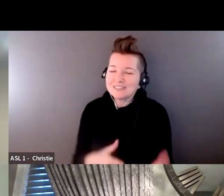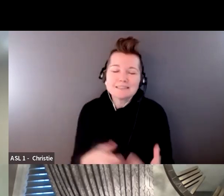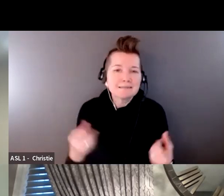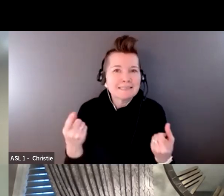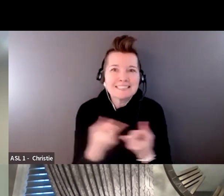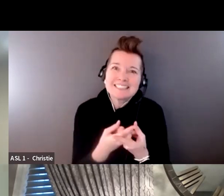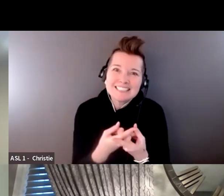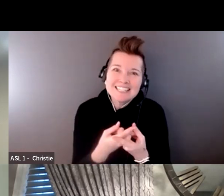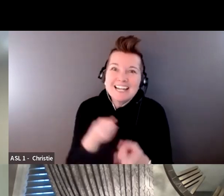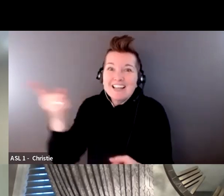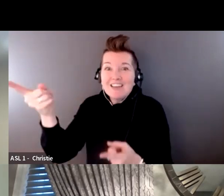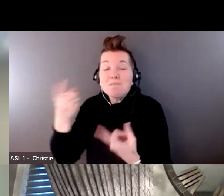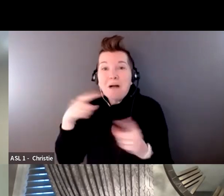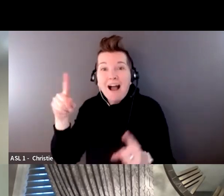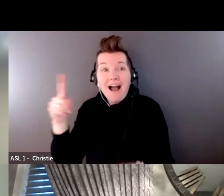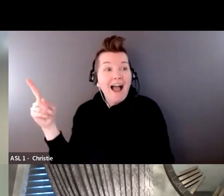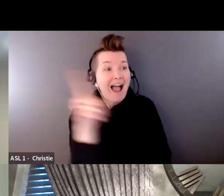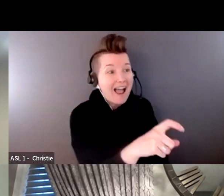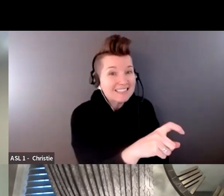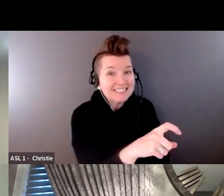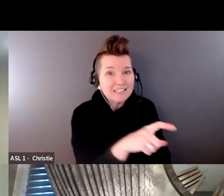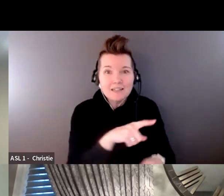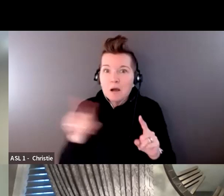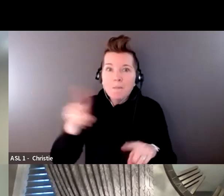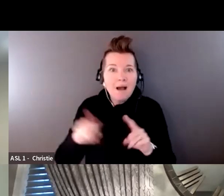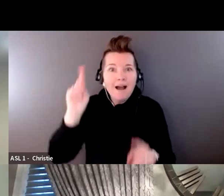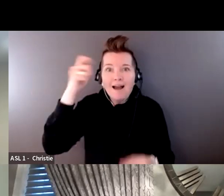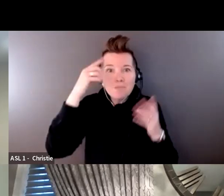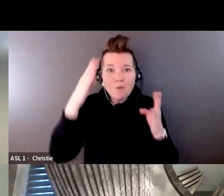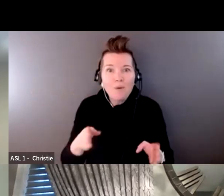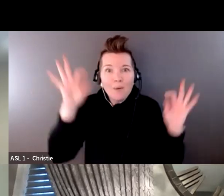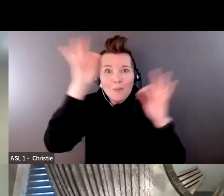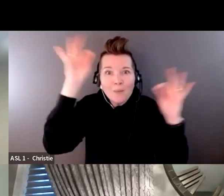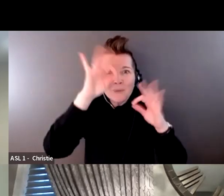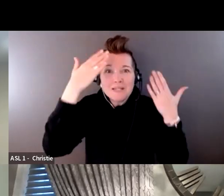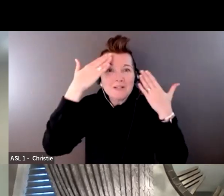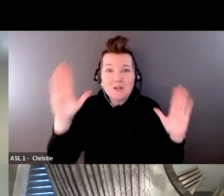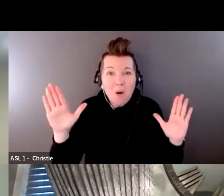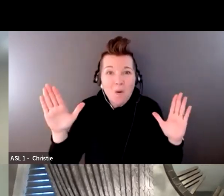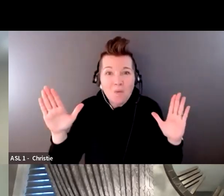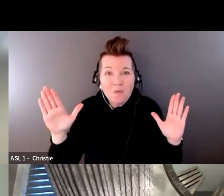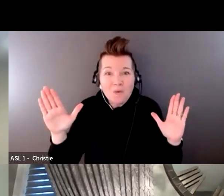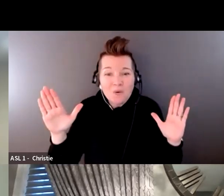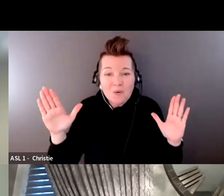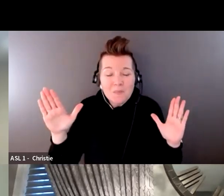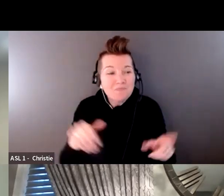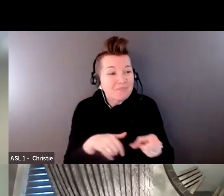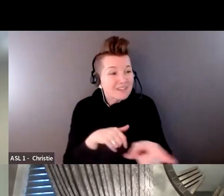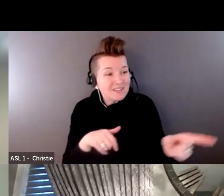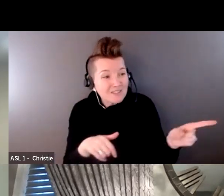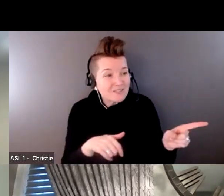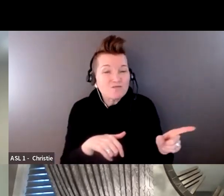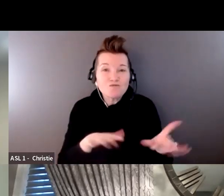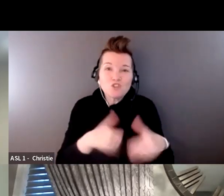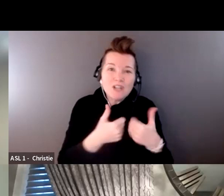situation where, the employer doesn't know thoroughly what their challenges and accommodation needs